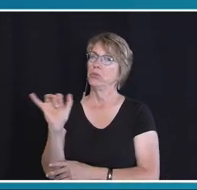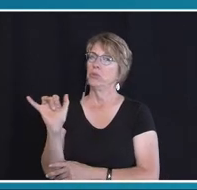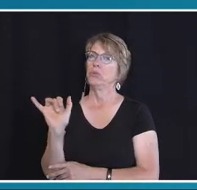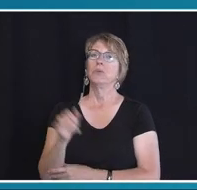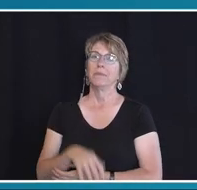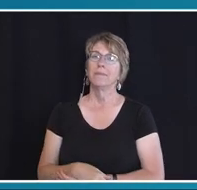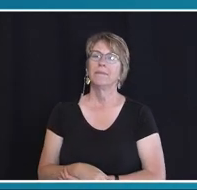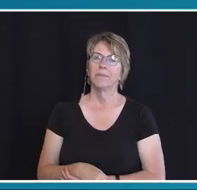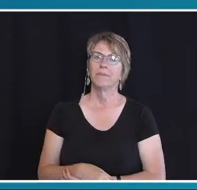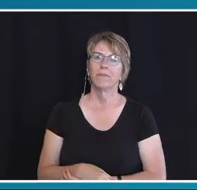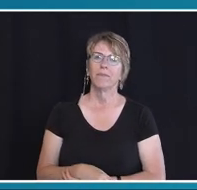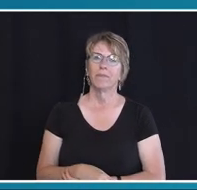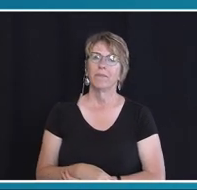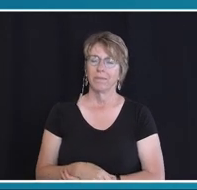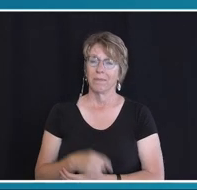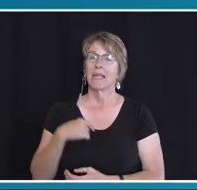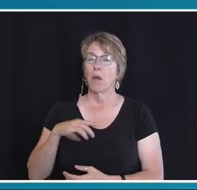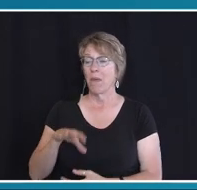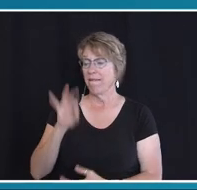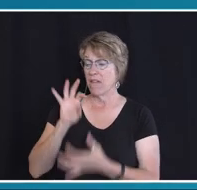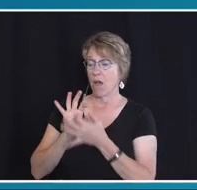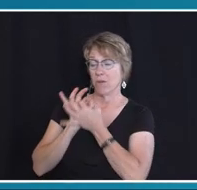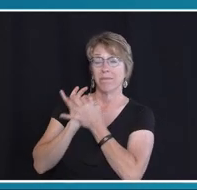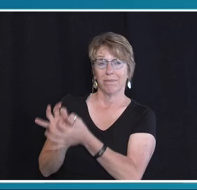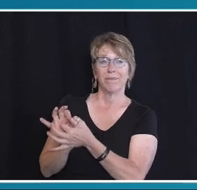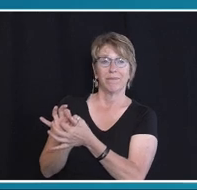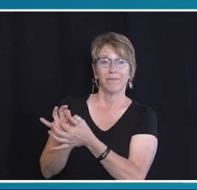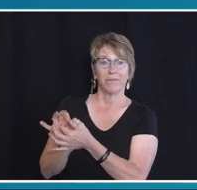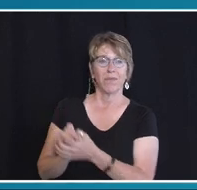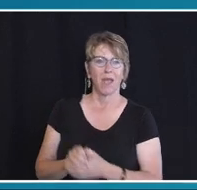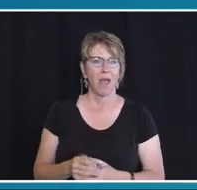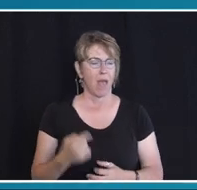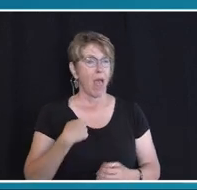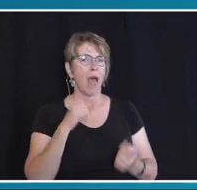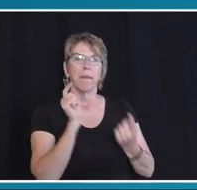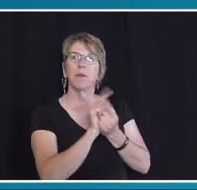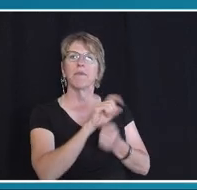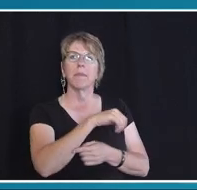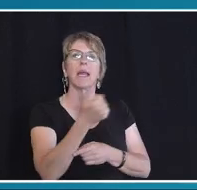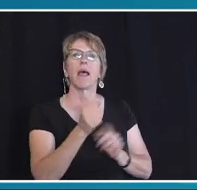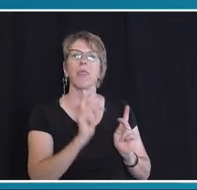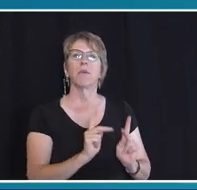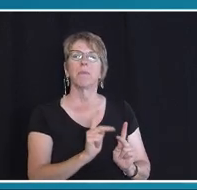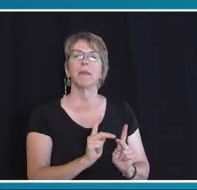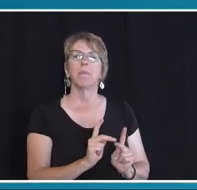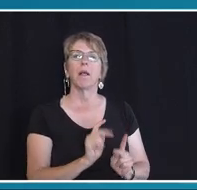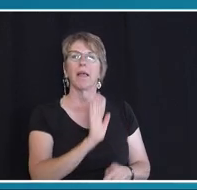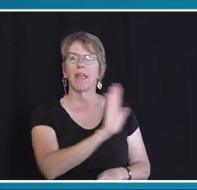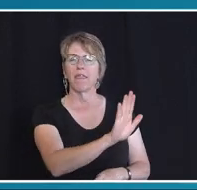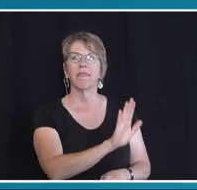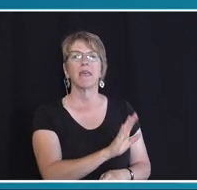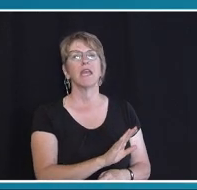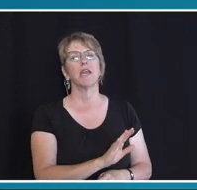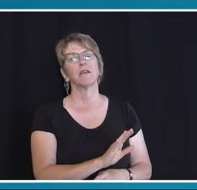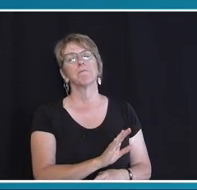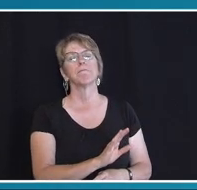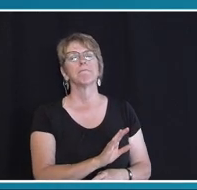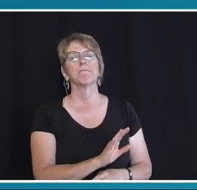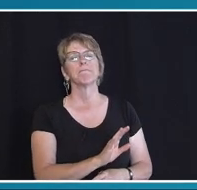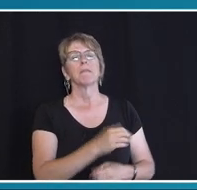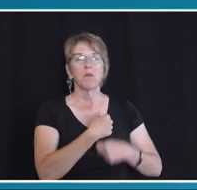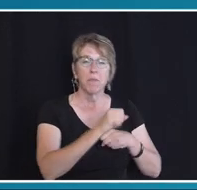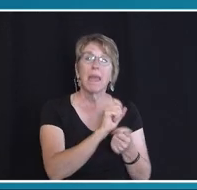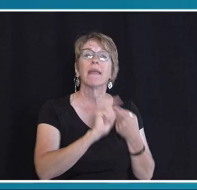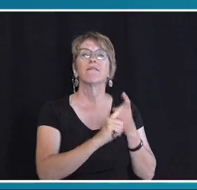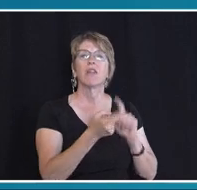we found. Right. Yeah. And we've met other folks in there that developed friendships with them,